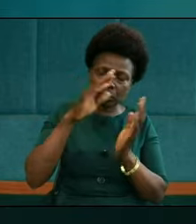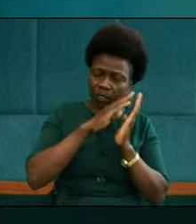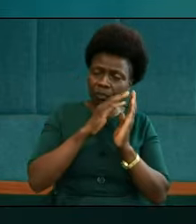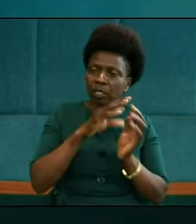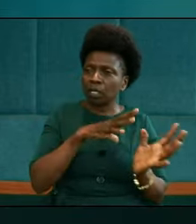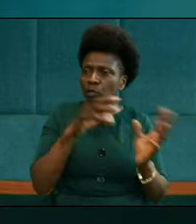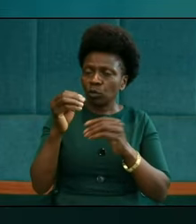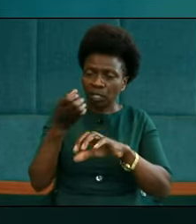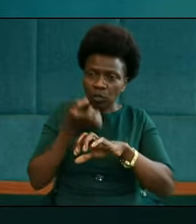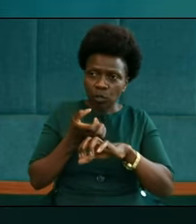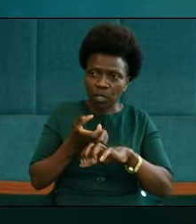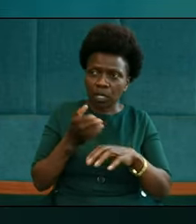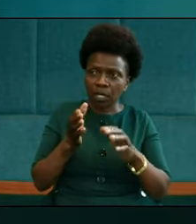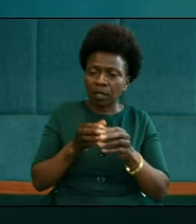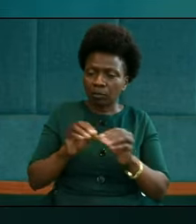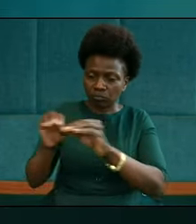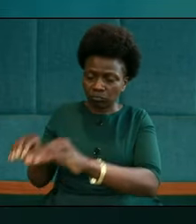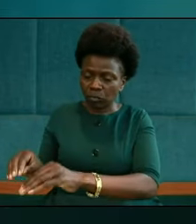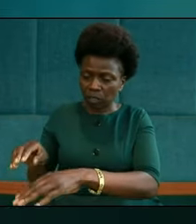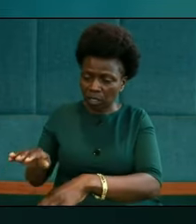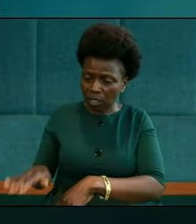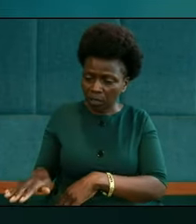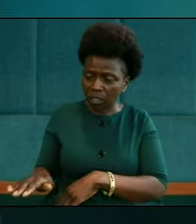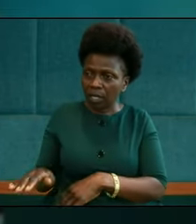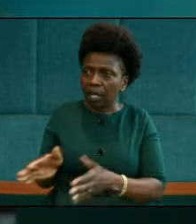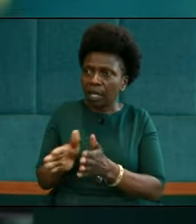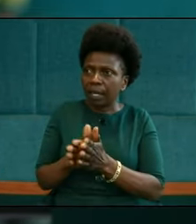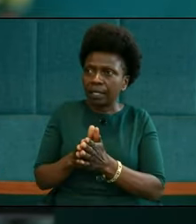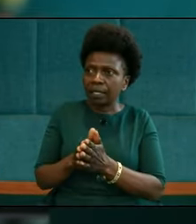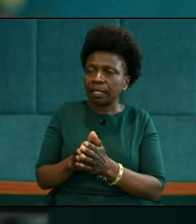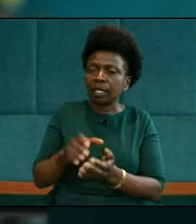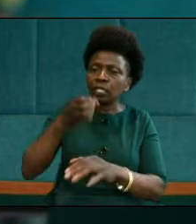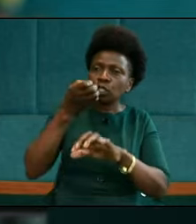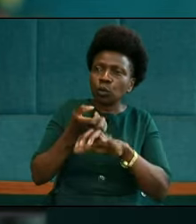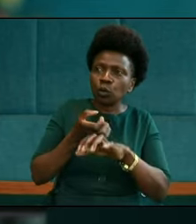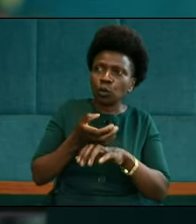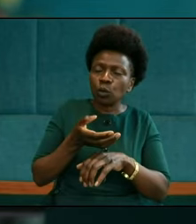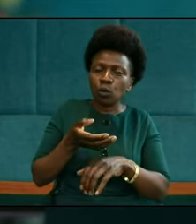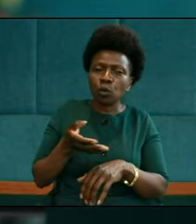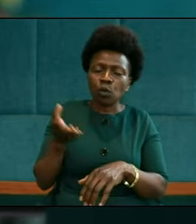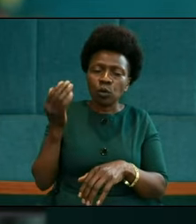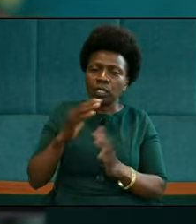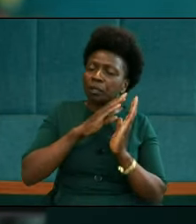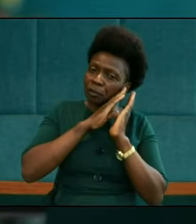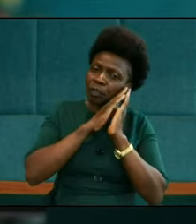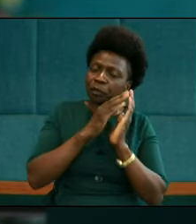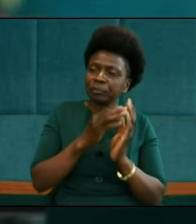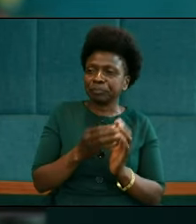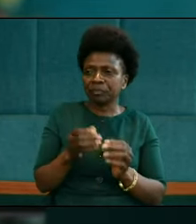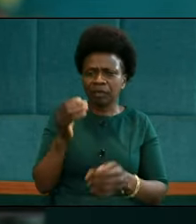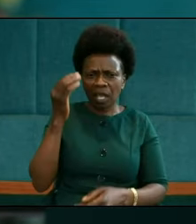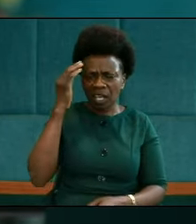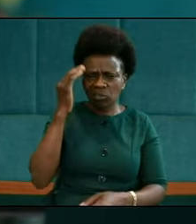He took a stone, put it down, and the stone was the pillow. I don't